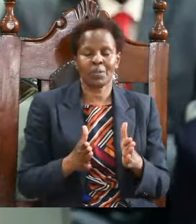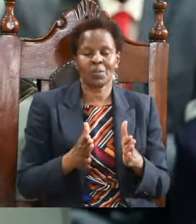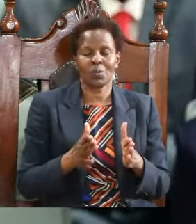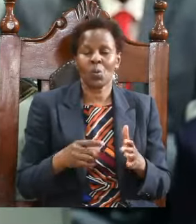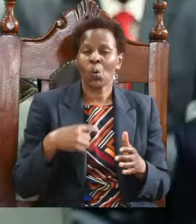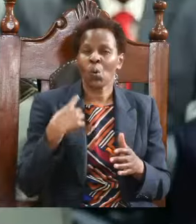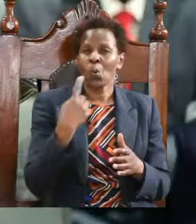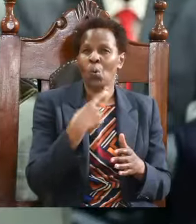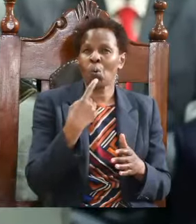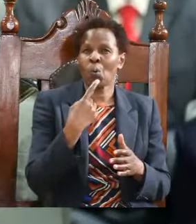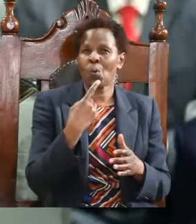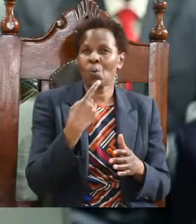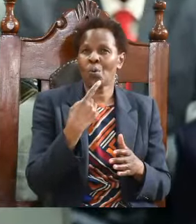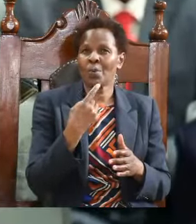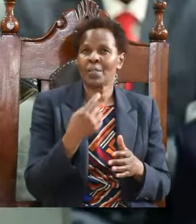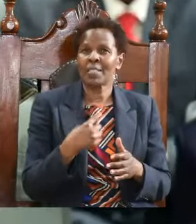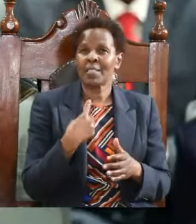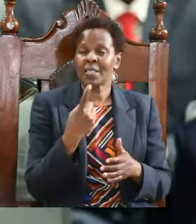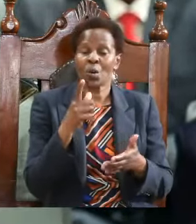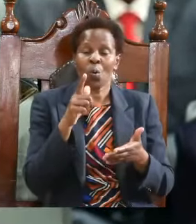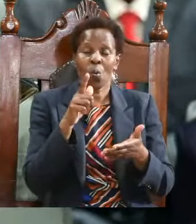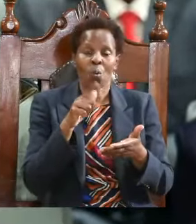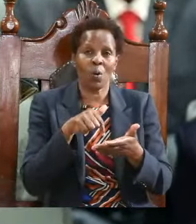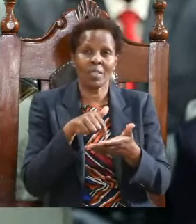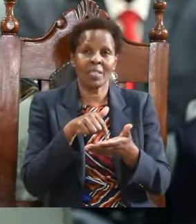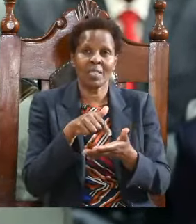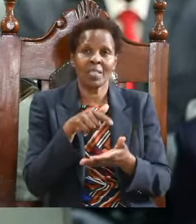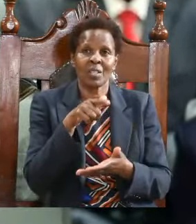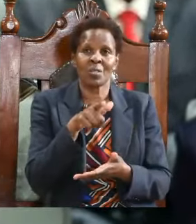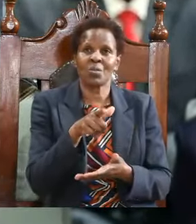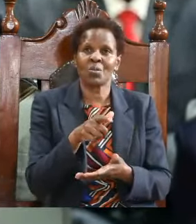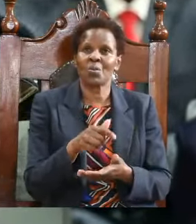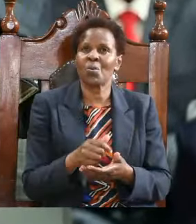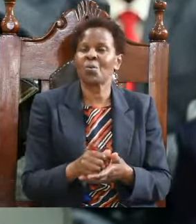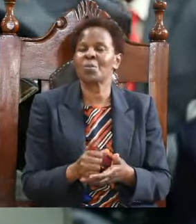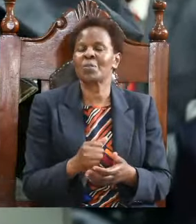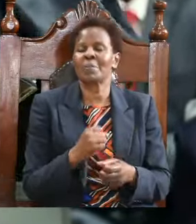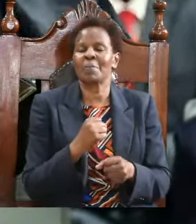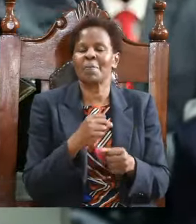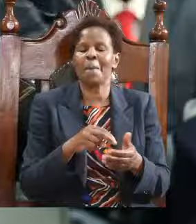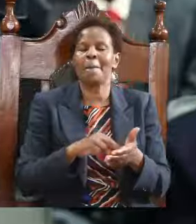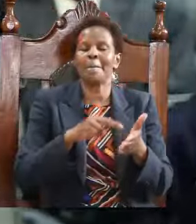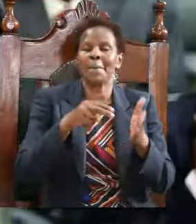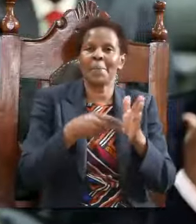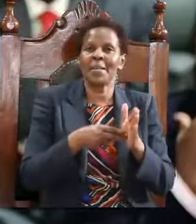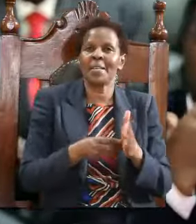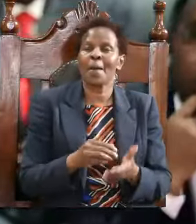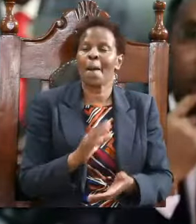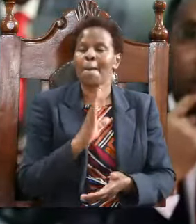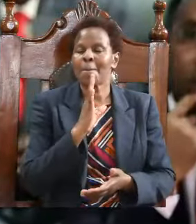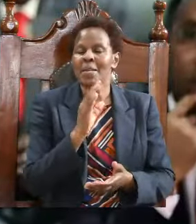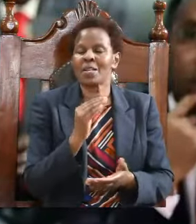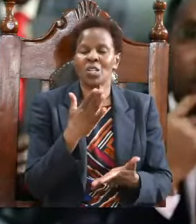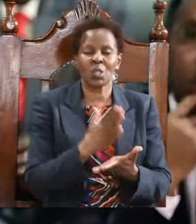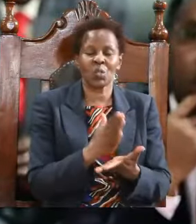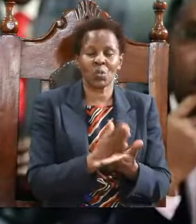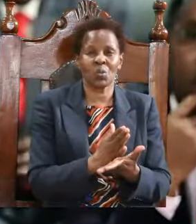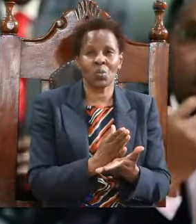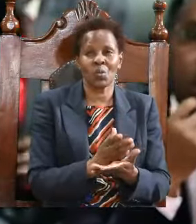is as a stand. Be as a person who stands firm like Joshua.